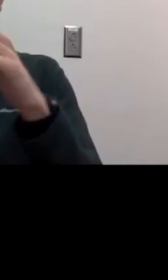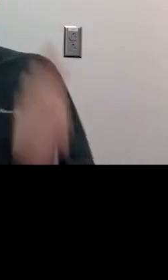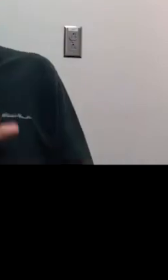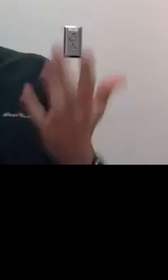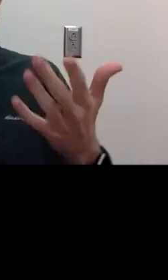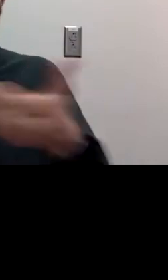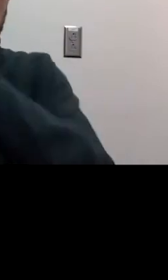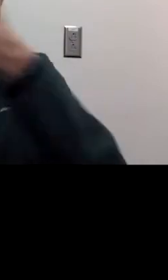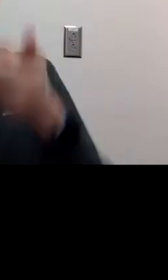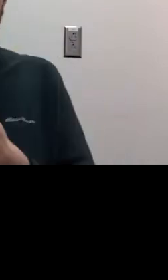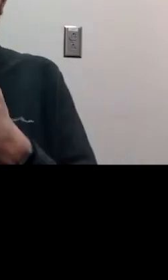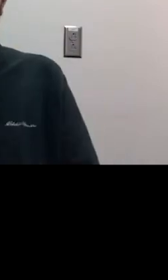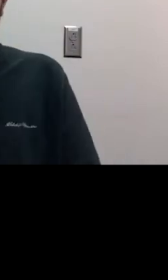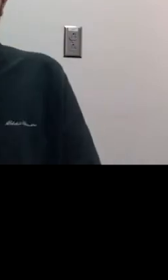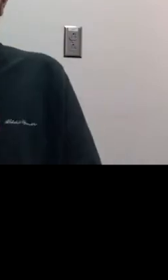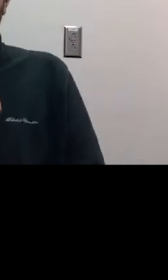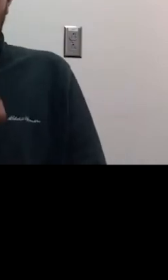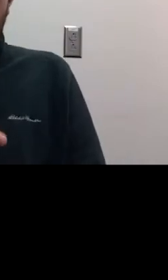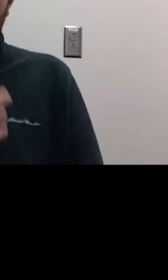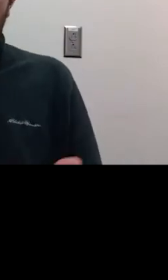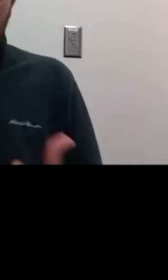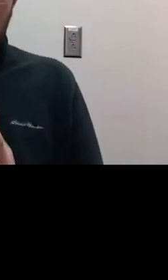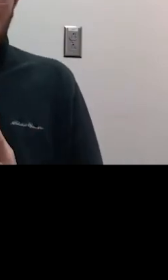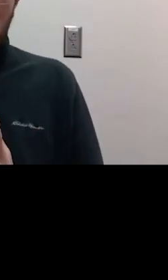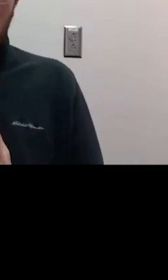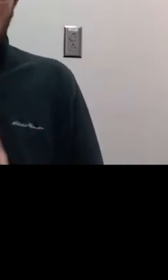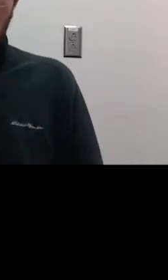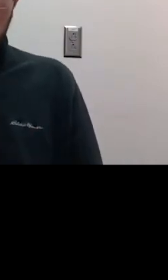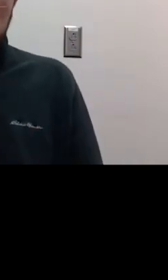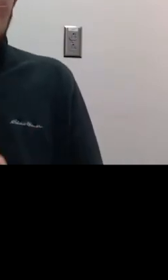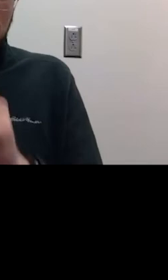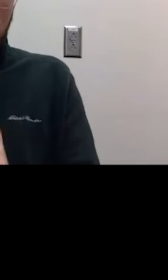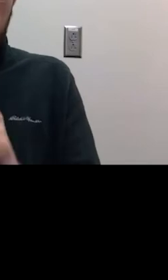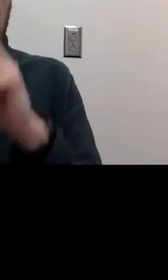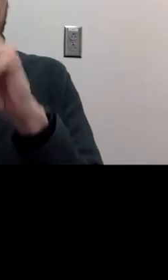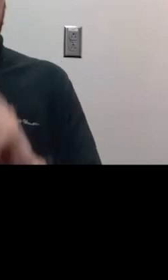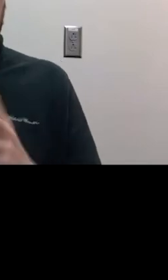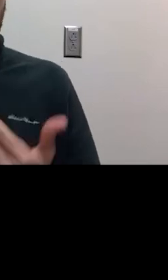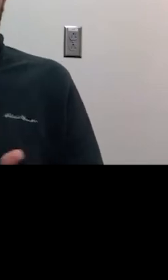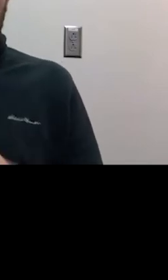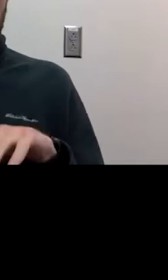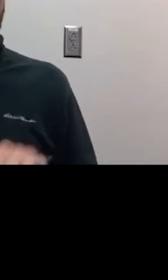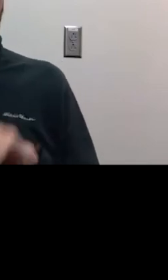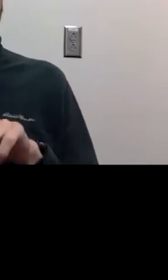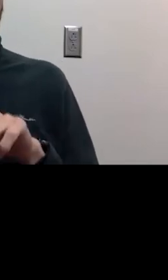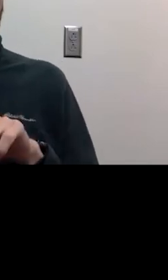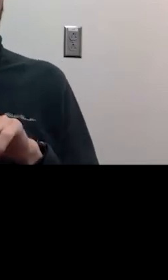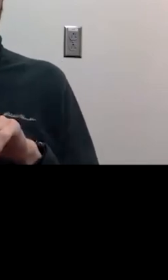And then we have to really earnestly assess what we're doing that builds